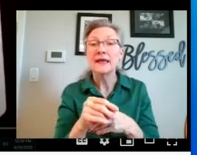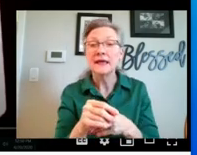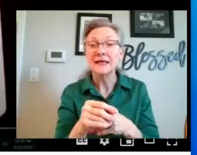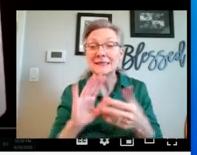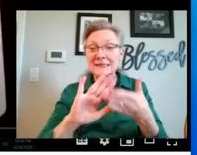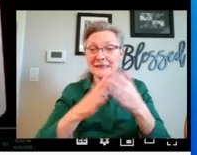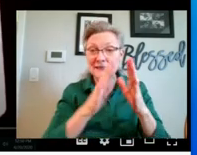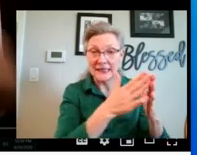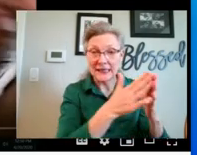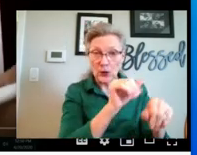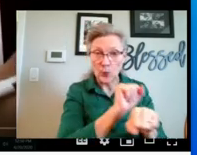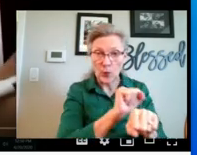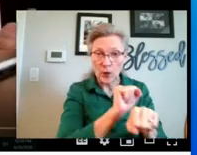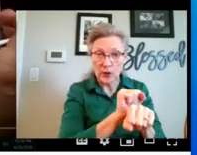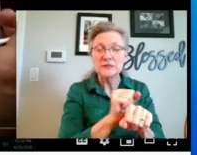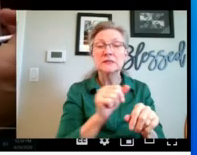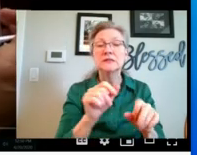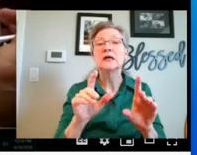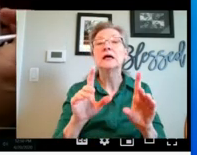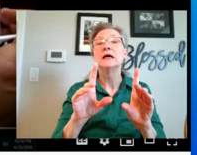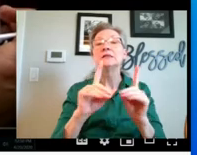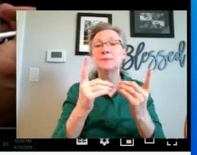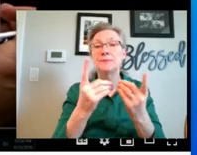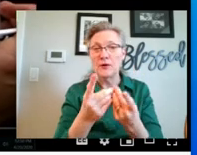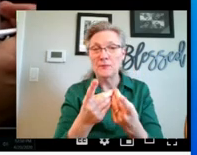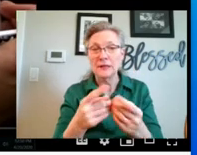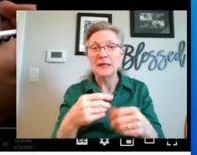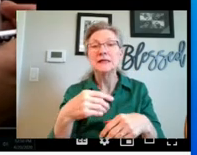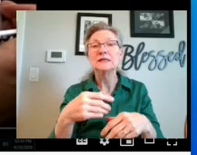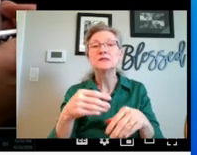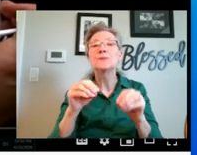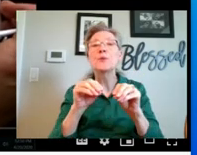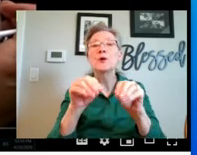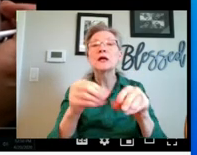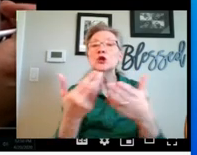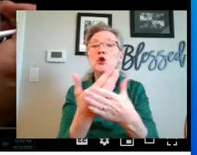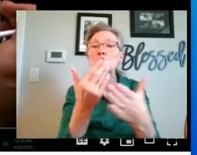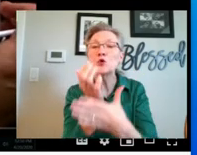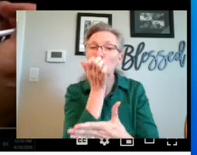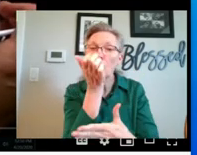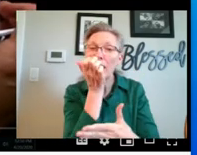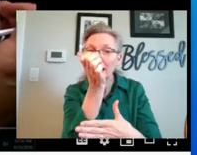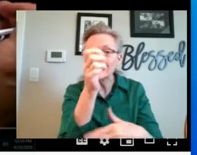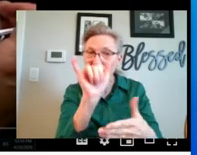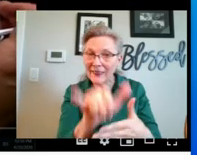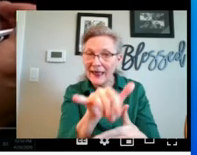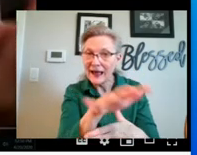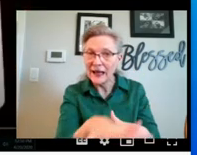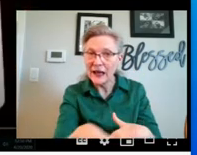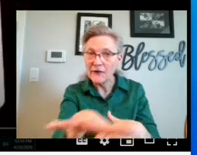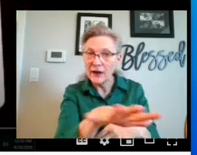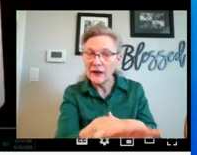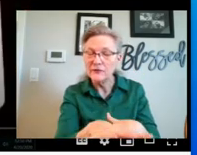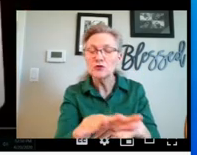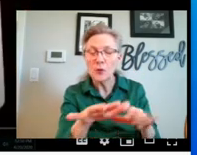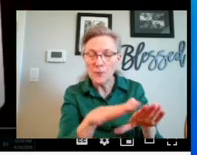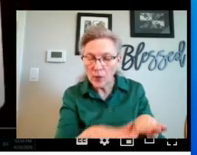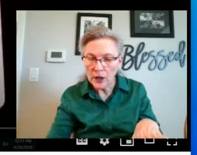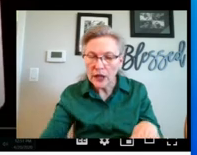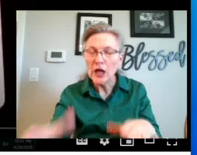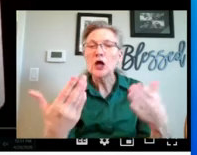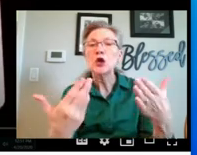to cover everywhere on the playground except for that square sandbox, right? So our square sandbox that's up